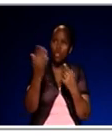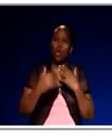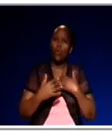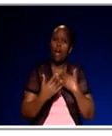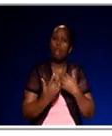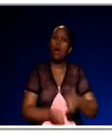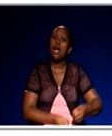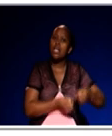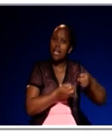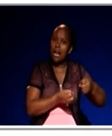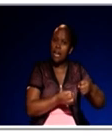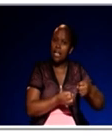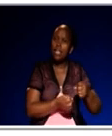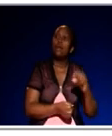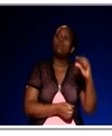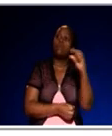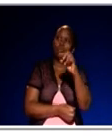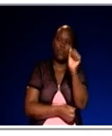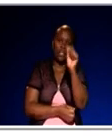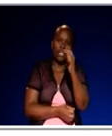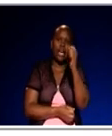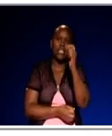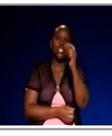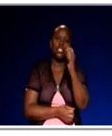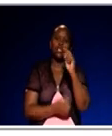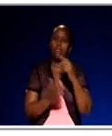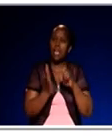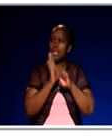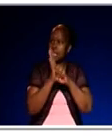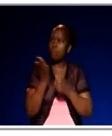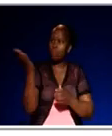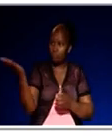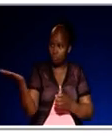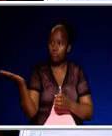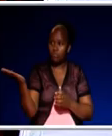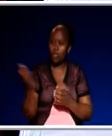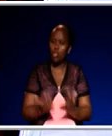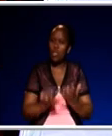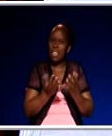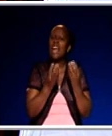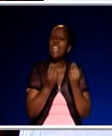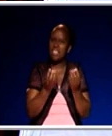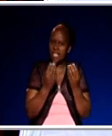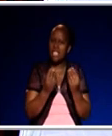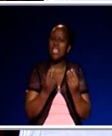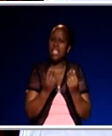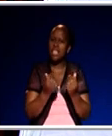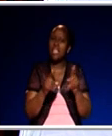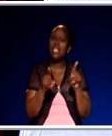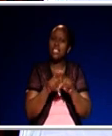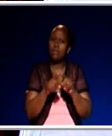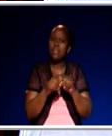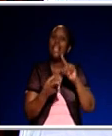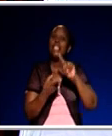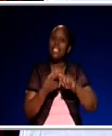portable burner, or rather the gas stove, the one that I've carried here. So this is a portable burner that can also be substituted for the